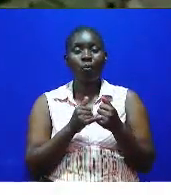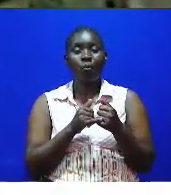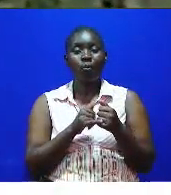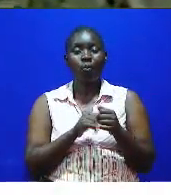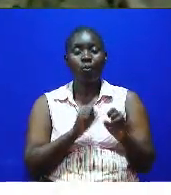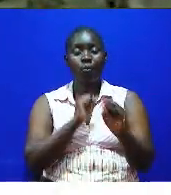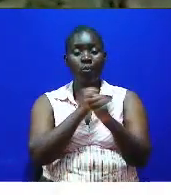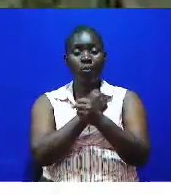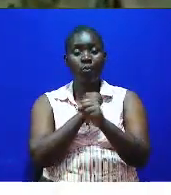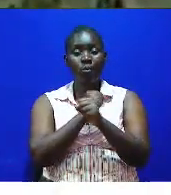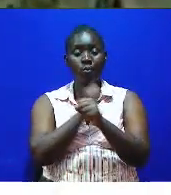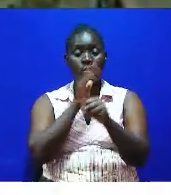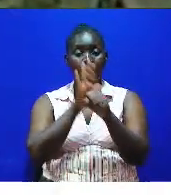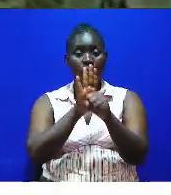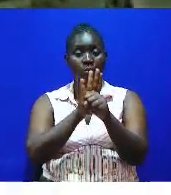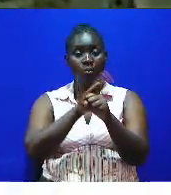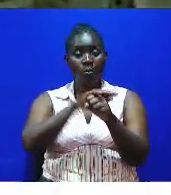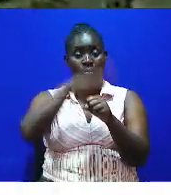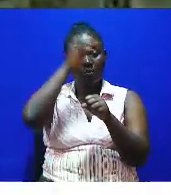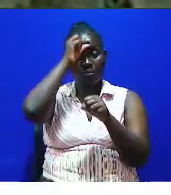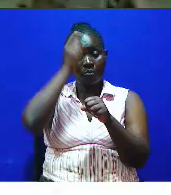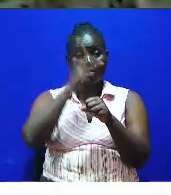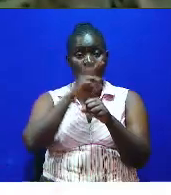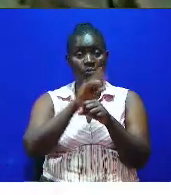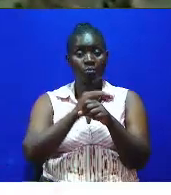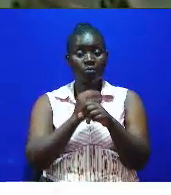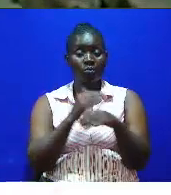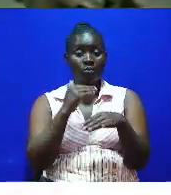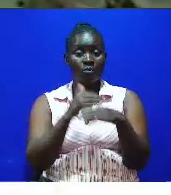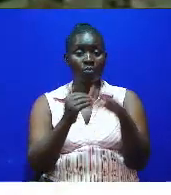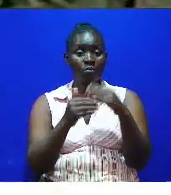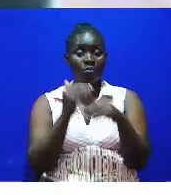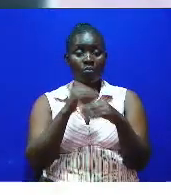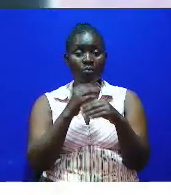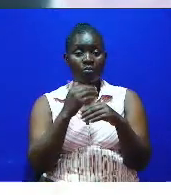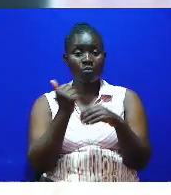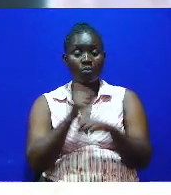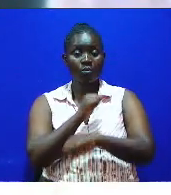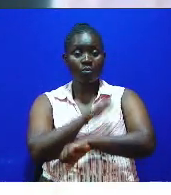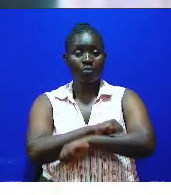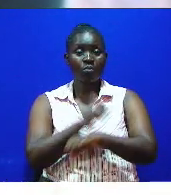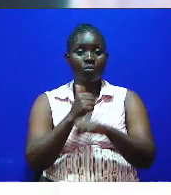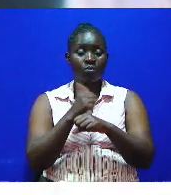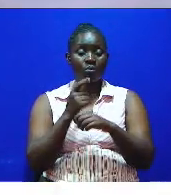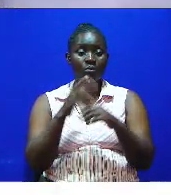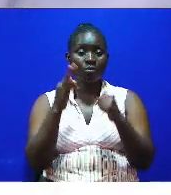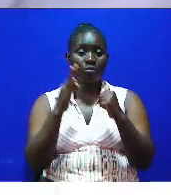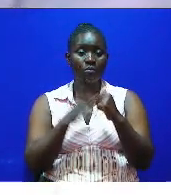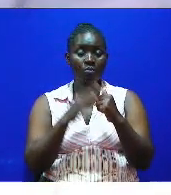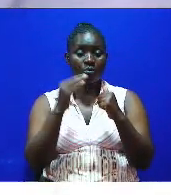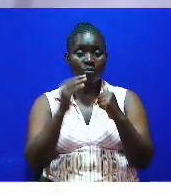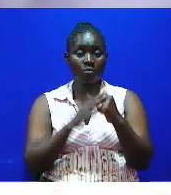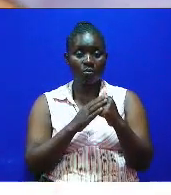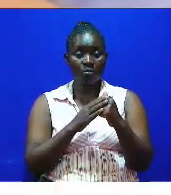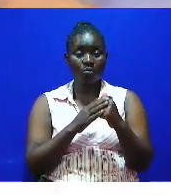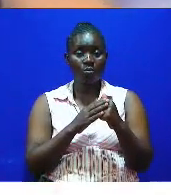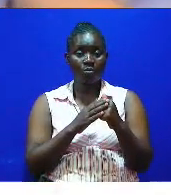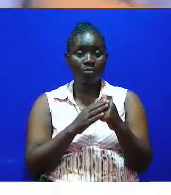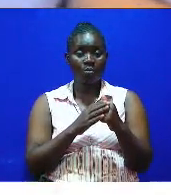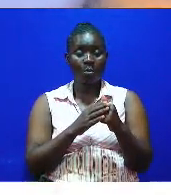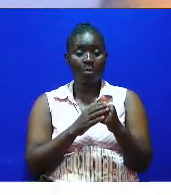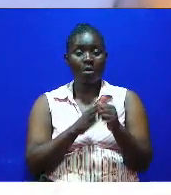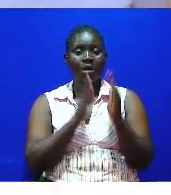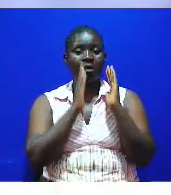tibe se jirike go sumbuka kuti wagacha na the infrastructure for school commande class ke grade 9 ko kwagacha chira paratory ne bintu